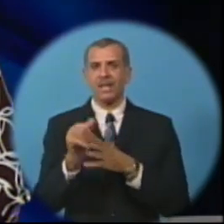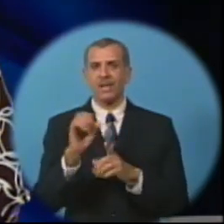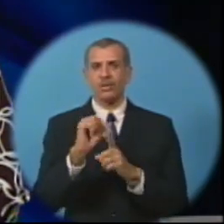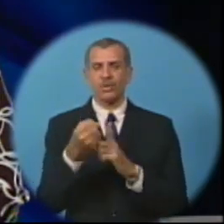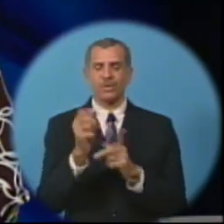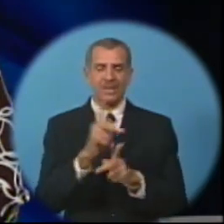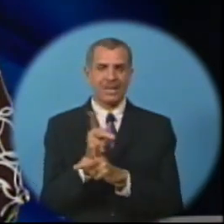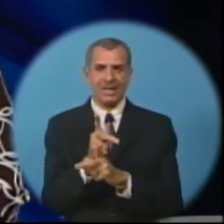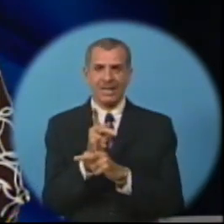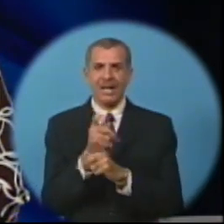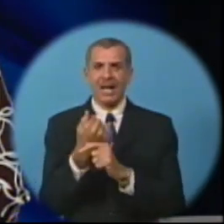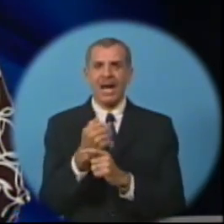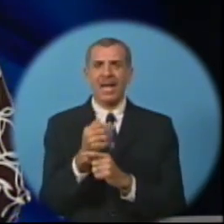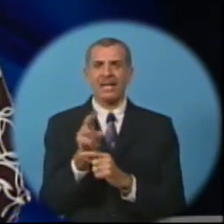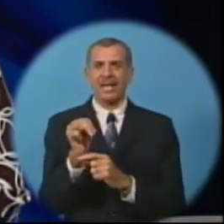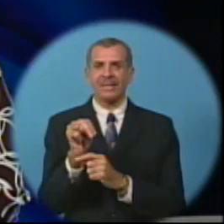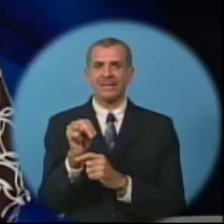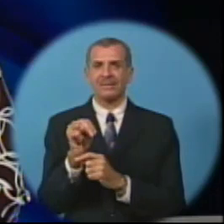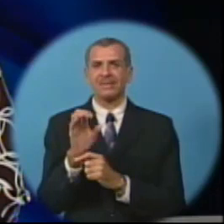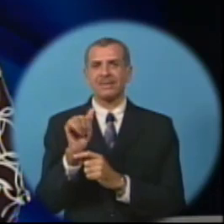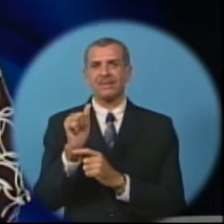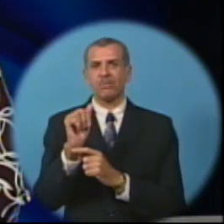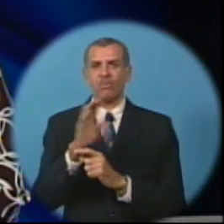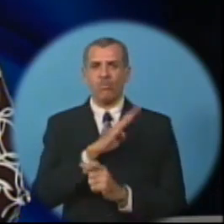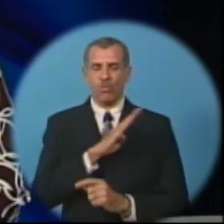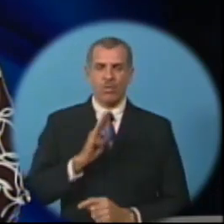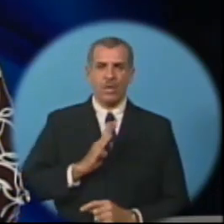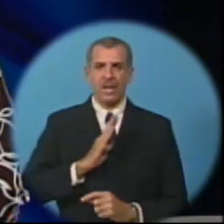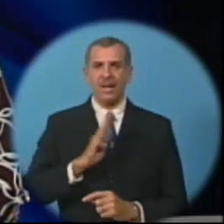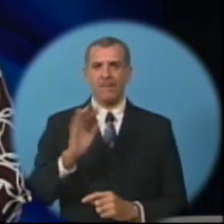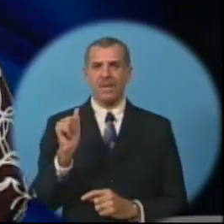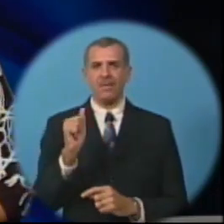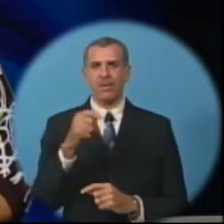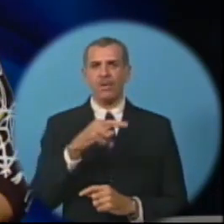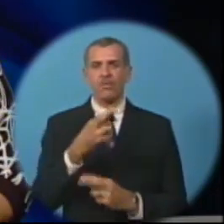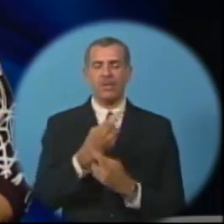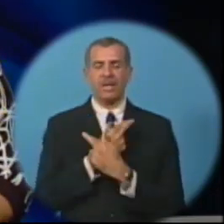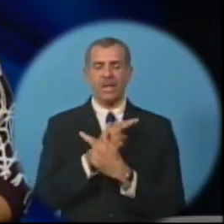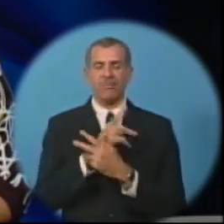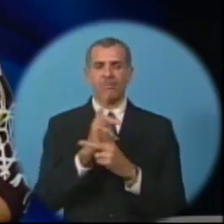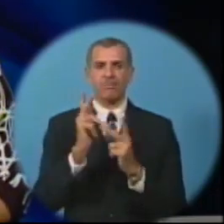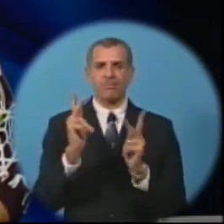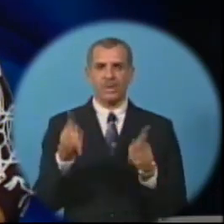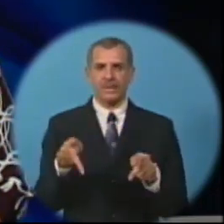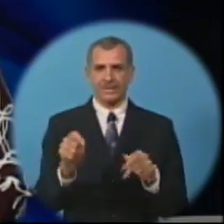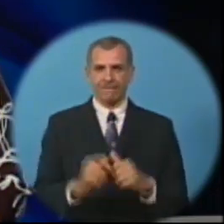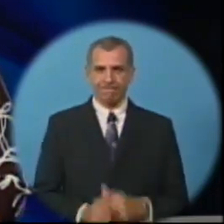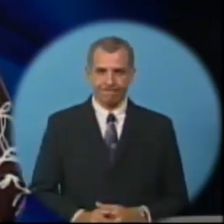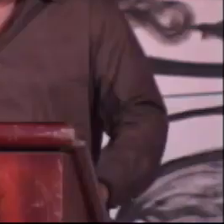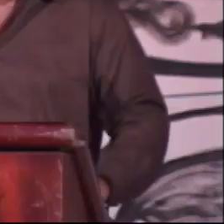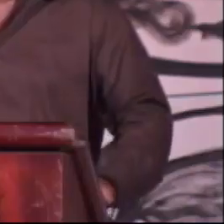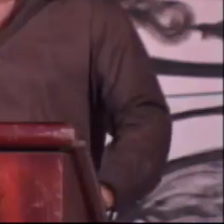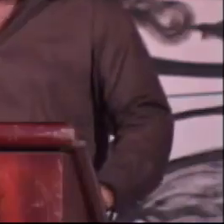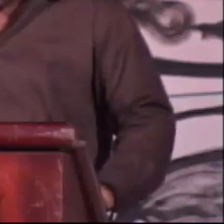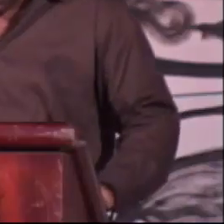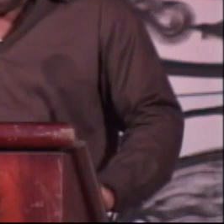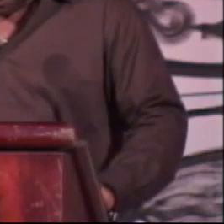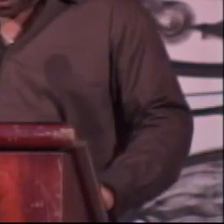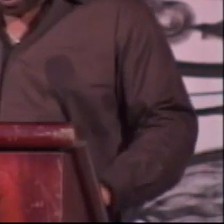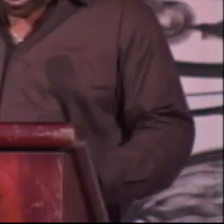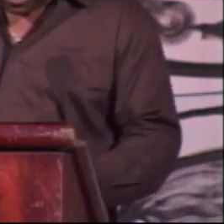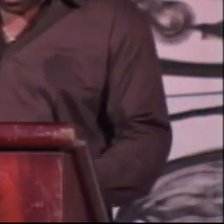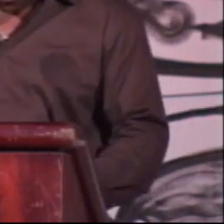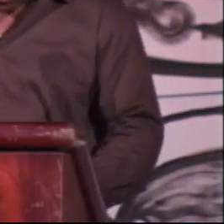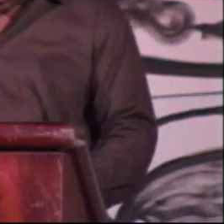Care and the National Assistance Board along with the Barbados Association of Retired Persons. Some persons may ask the question